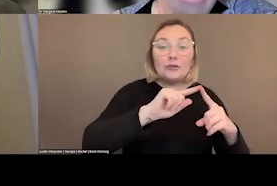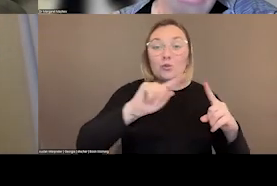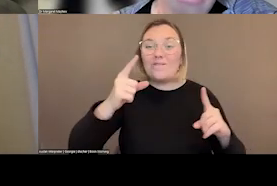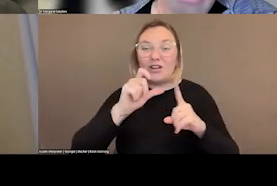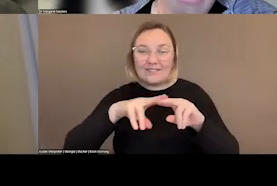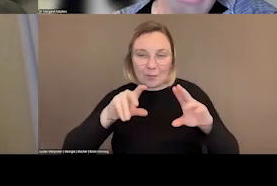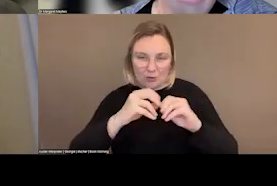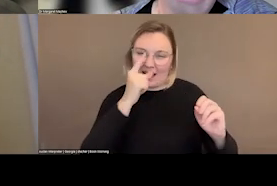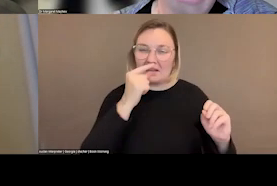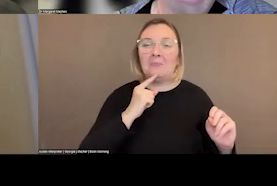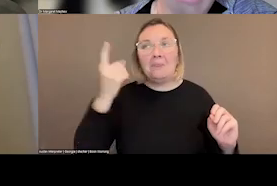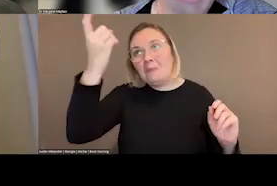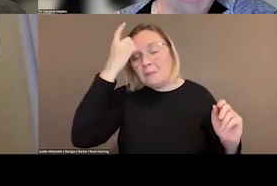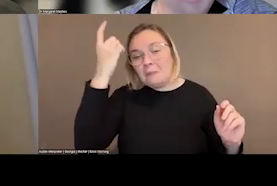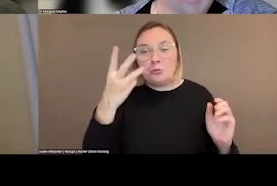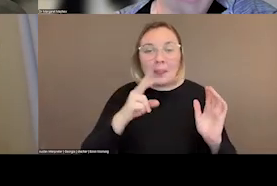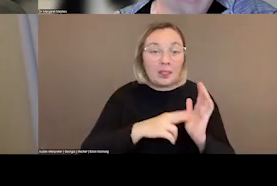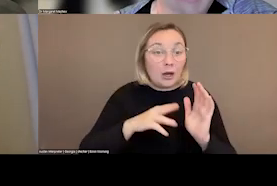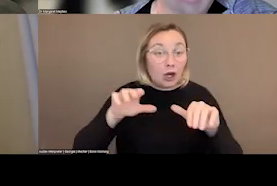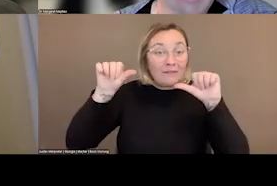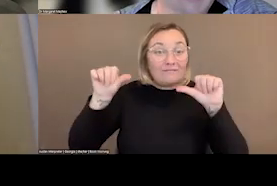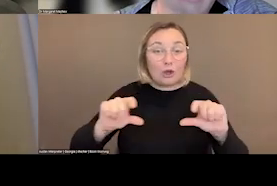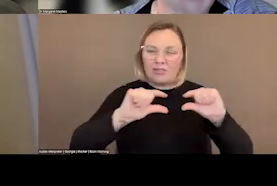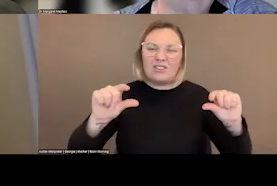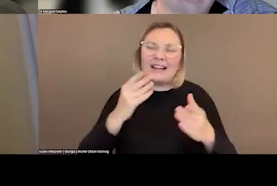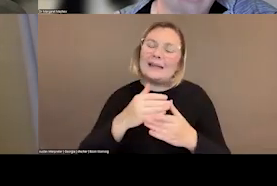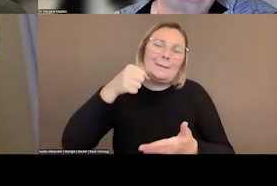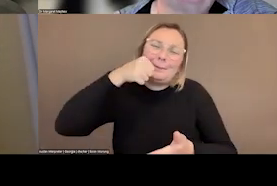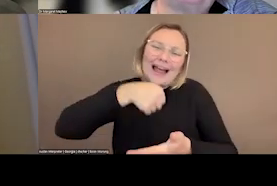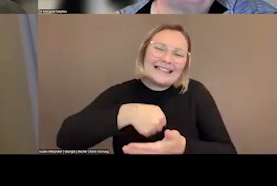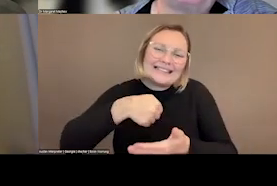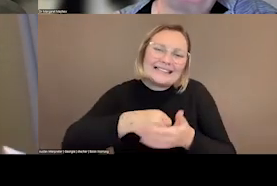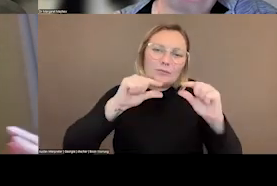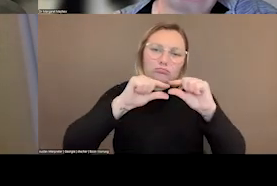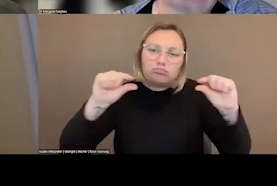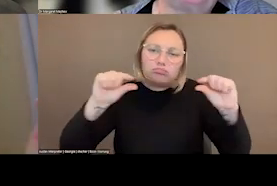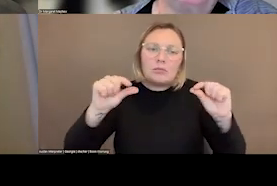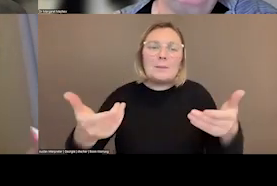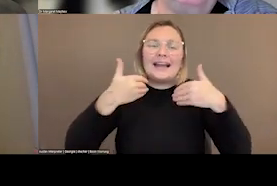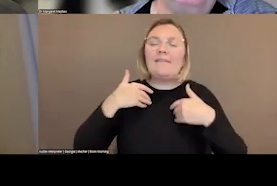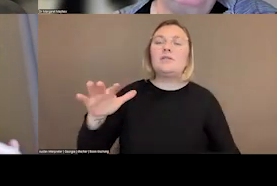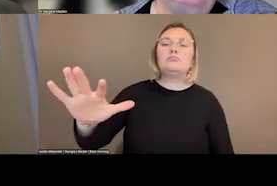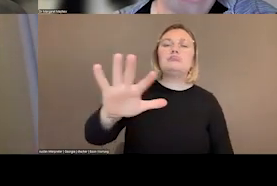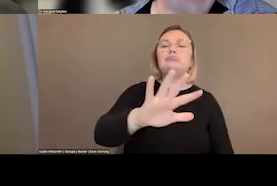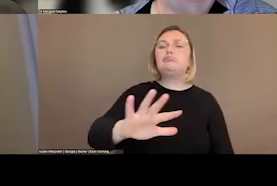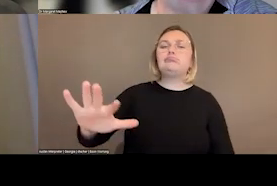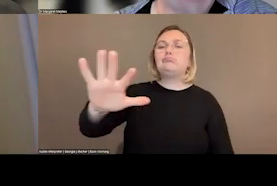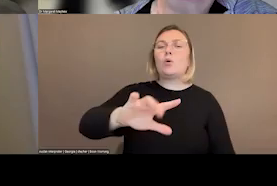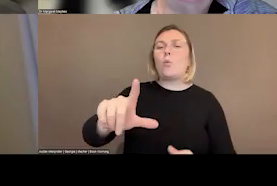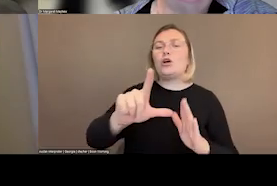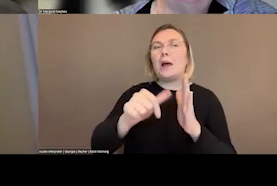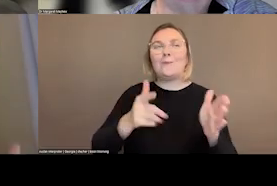February, confirmed, yes. So it's quite basic, but it is Mhm. just to give a sense of the stages that you will go